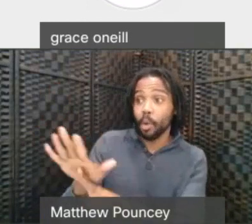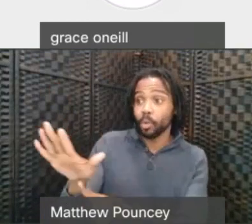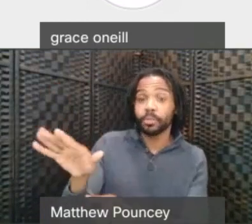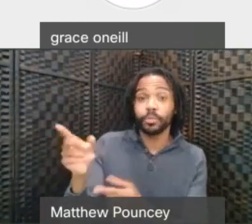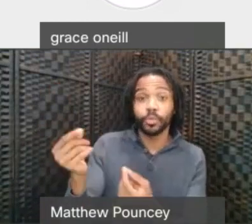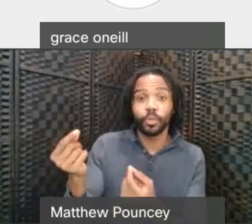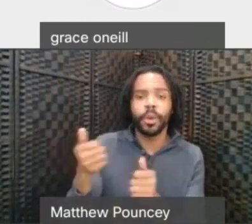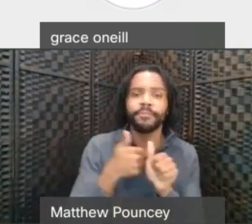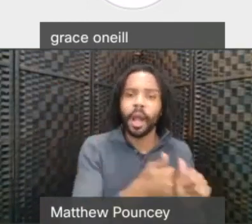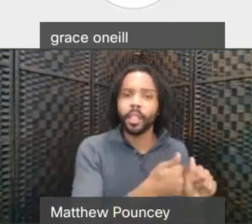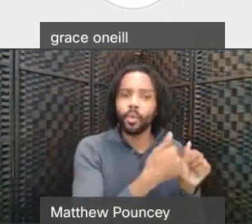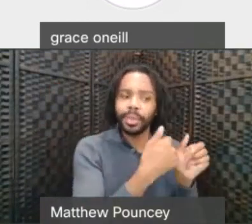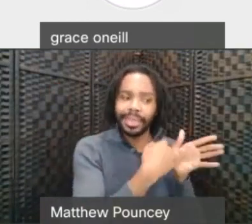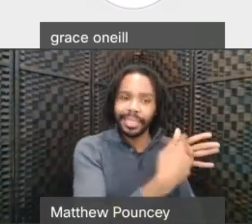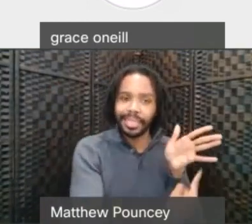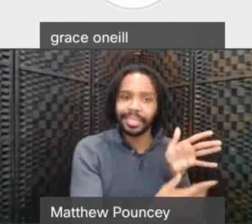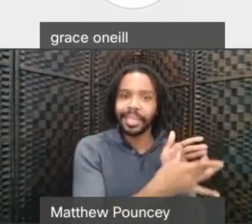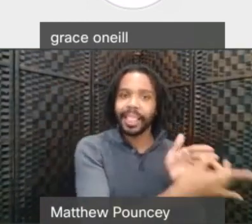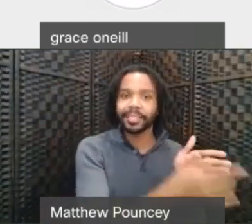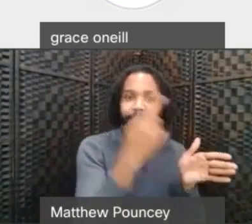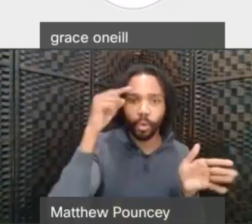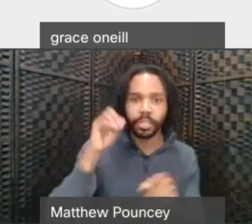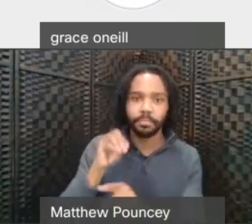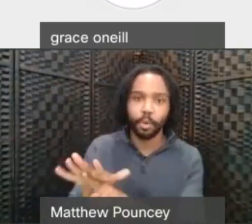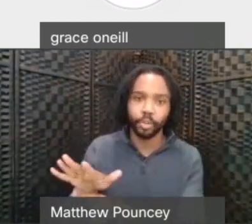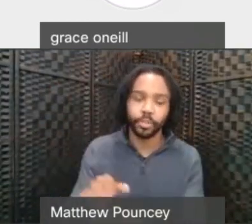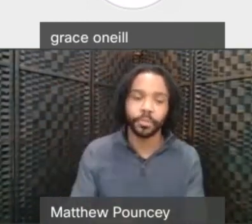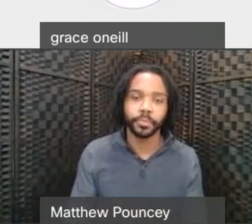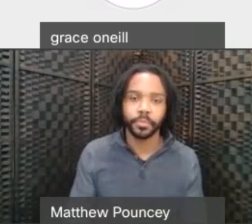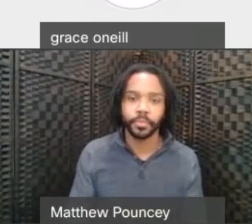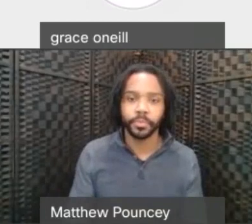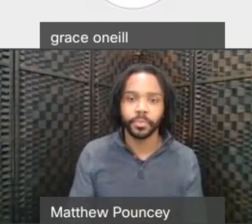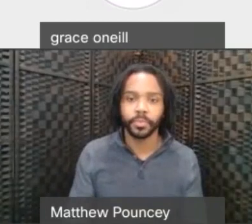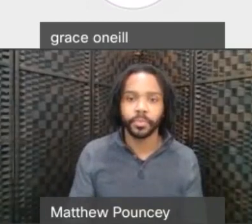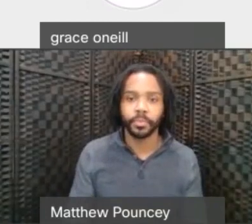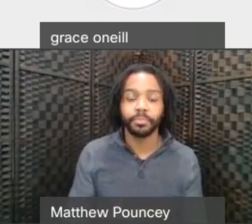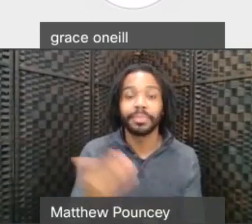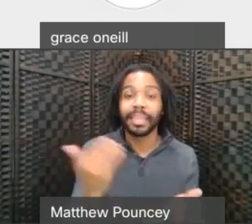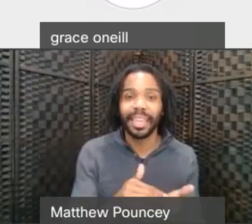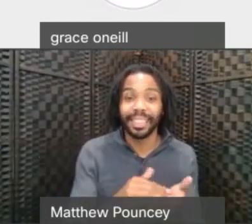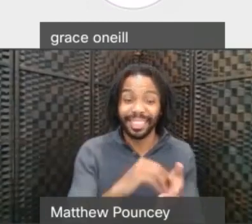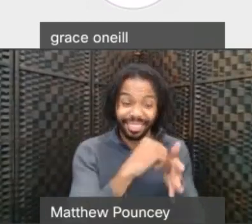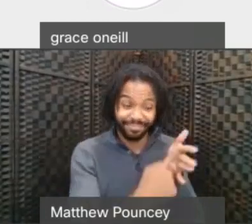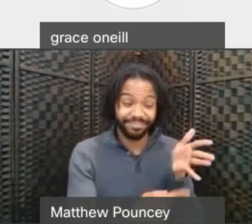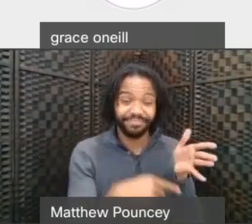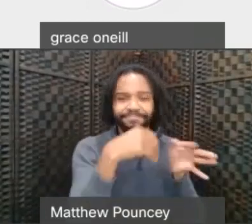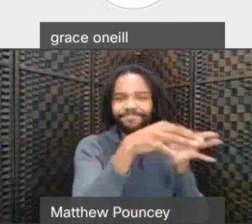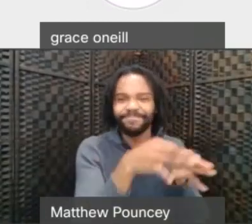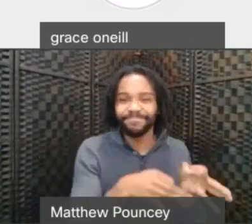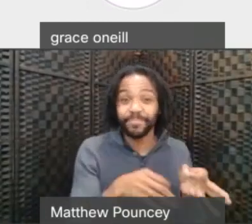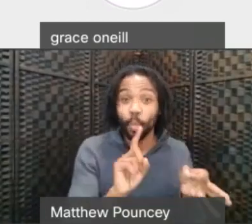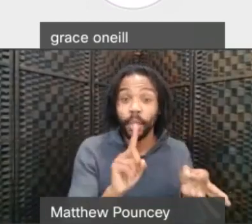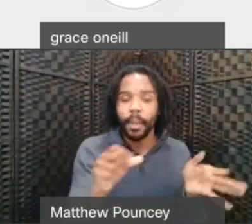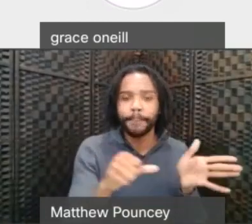the guidelines for exposure. And so as I said before, those are outlined on